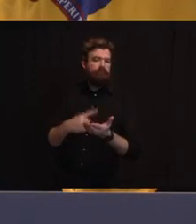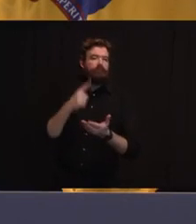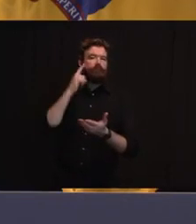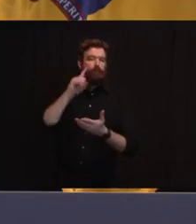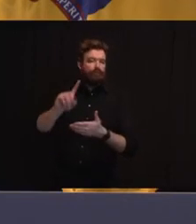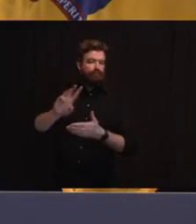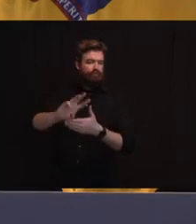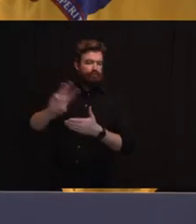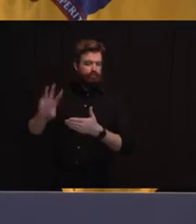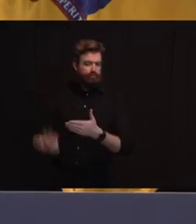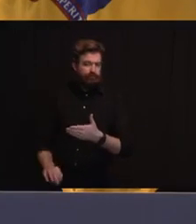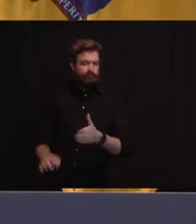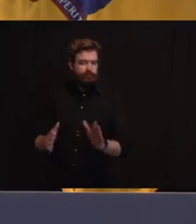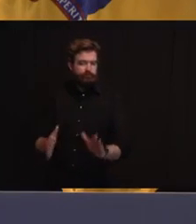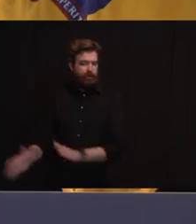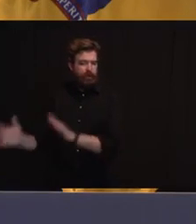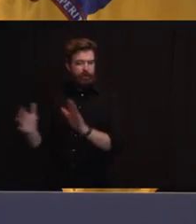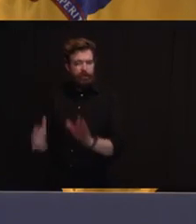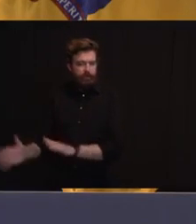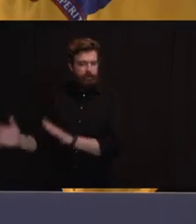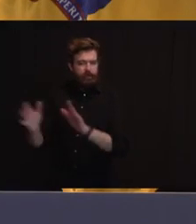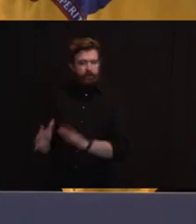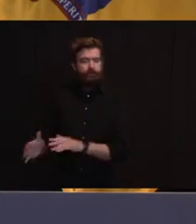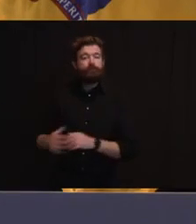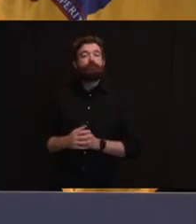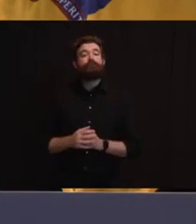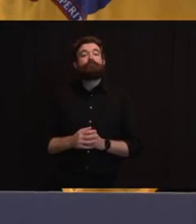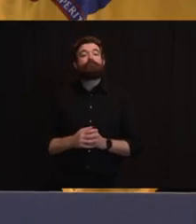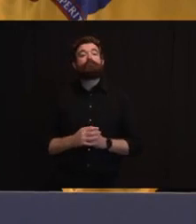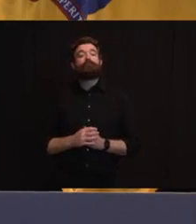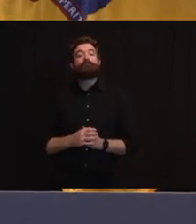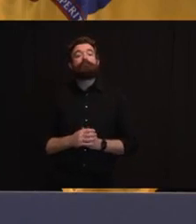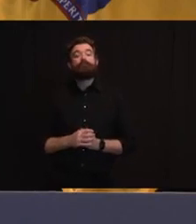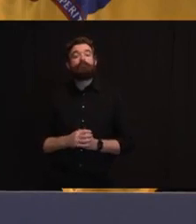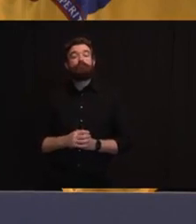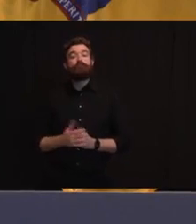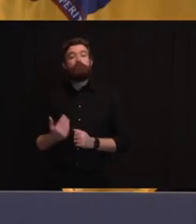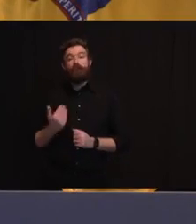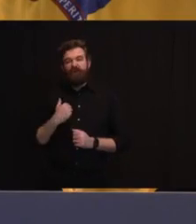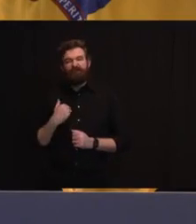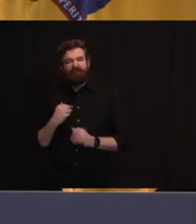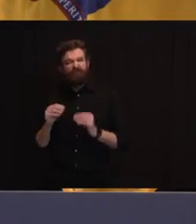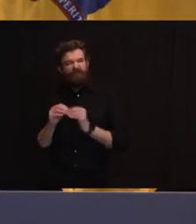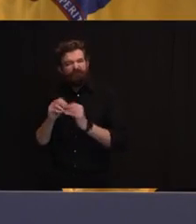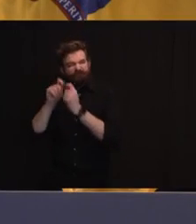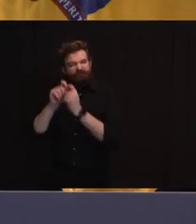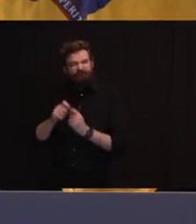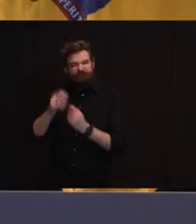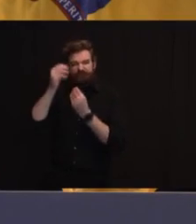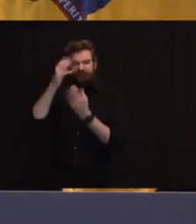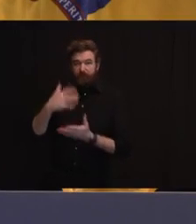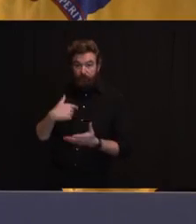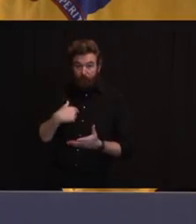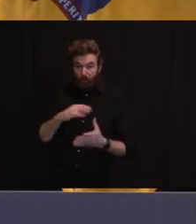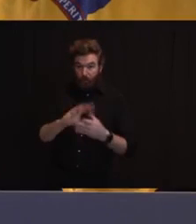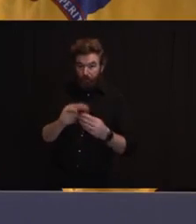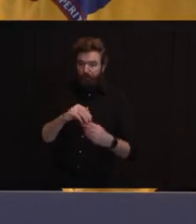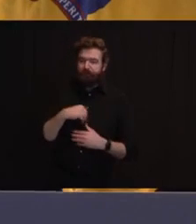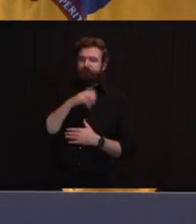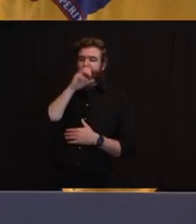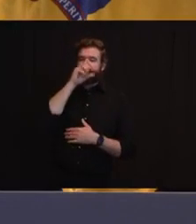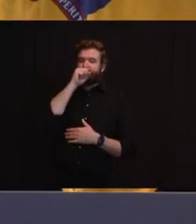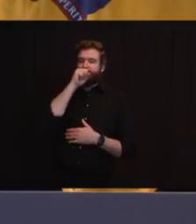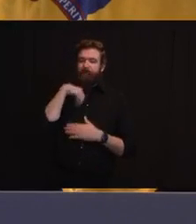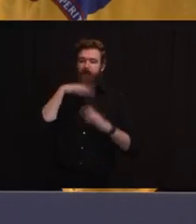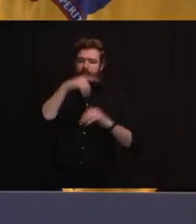inclined not to get into a whole lot of detail. You'll forgive us for that, and I hope you'll understand. but again, taking this very, very seriously,